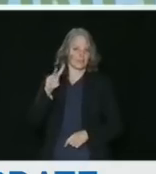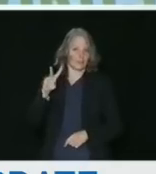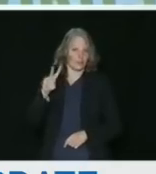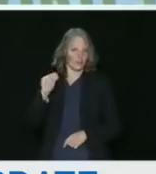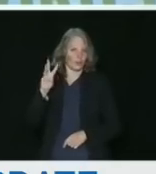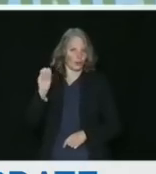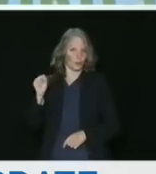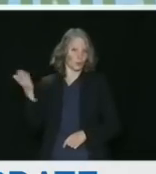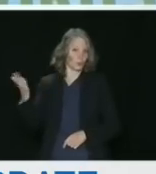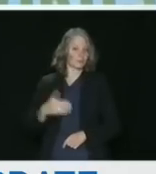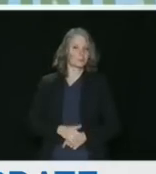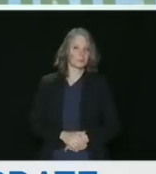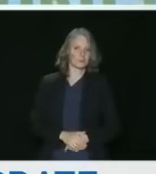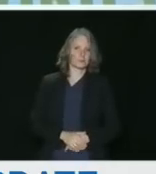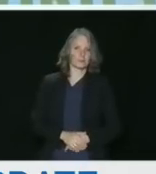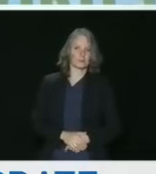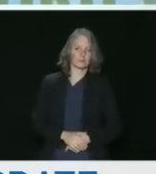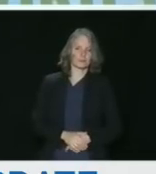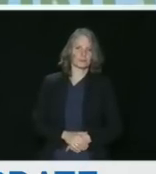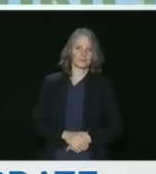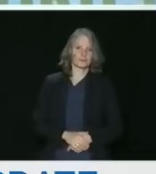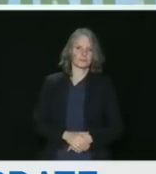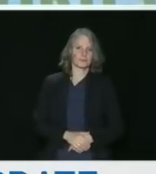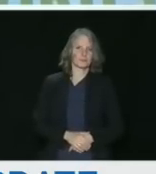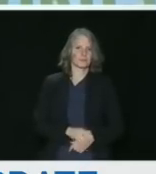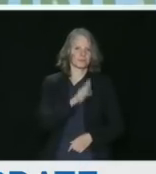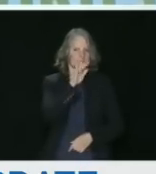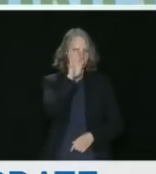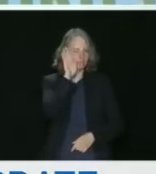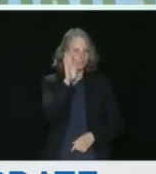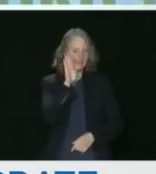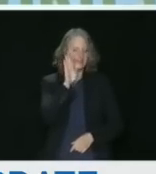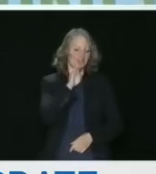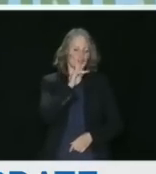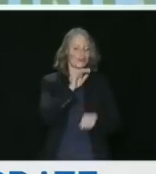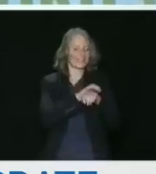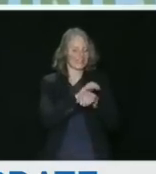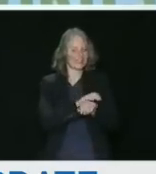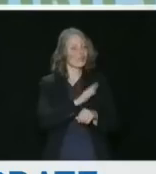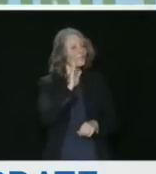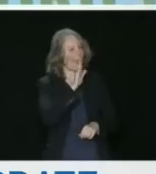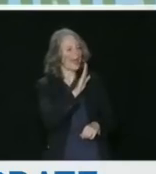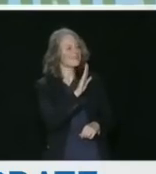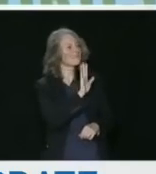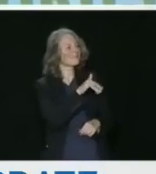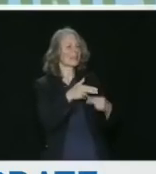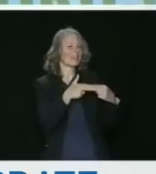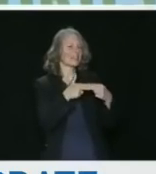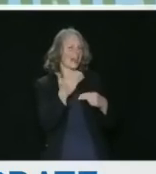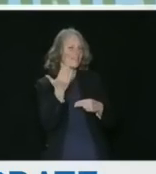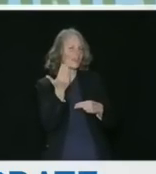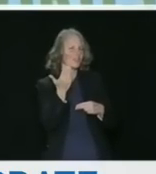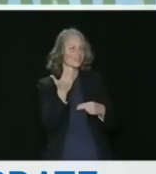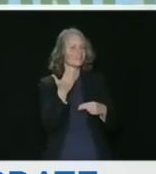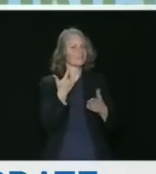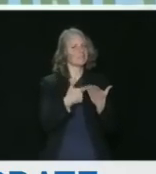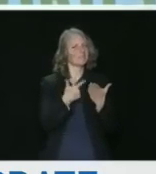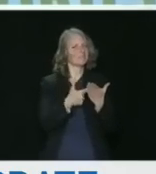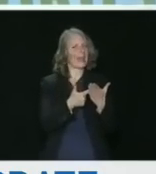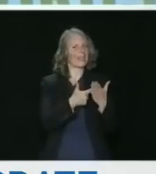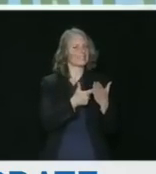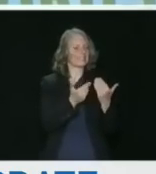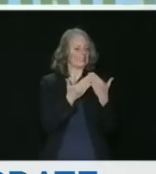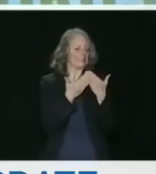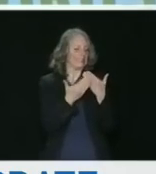News. Please go ahead. Hey there. On slide 13, talking about the vaccine doses for the summer, does this mean